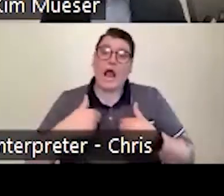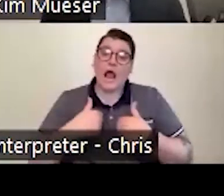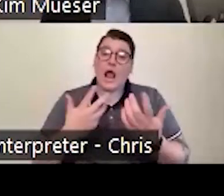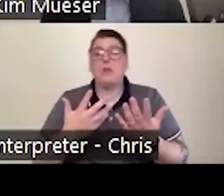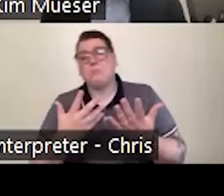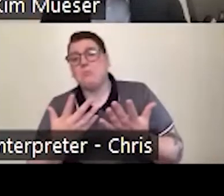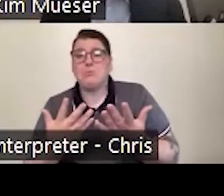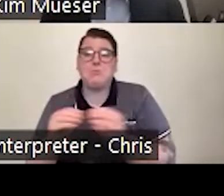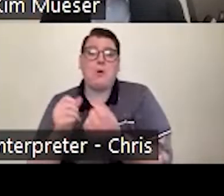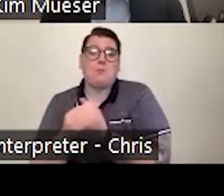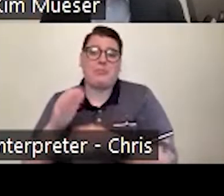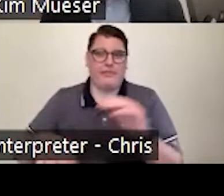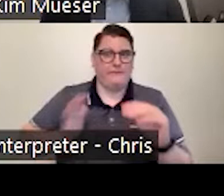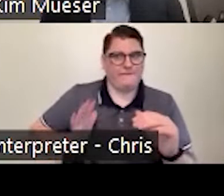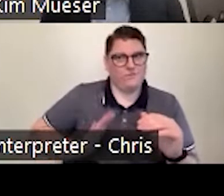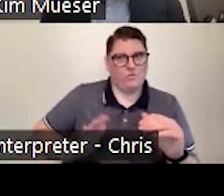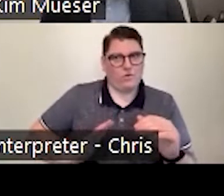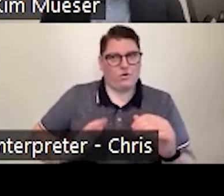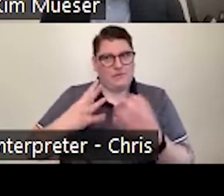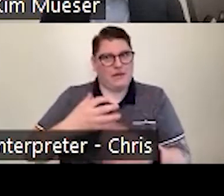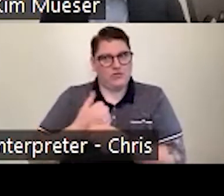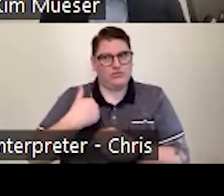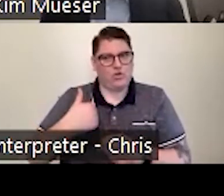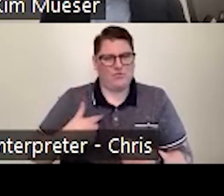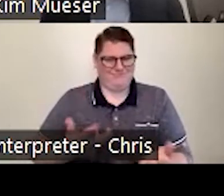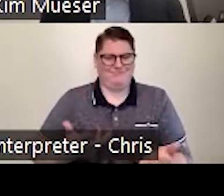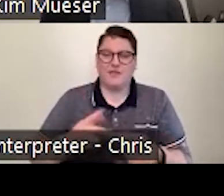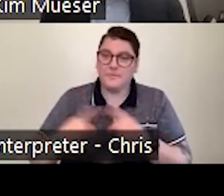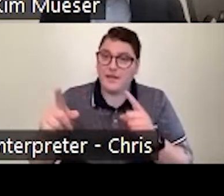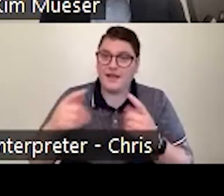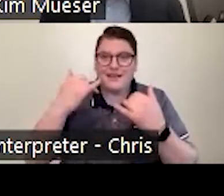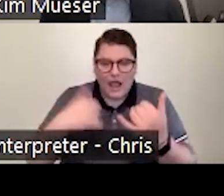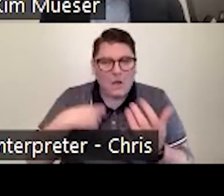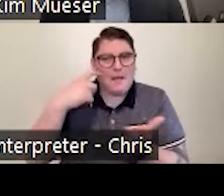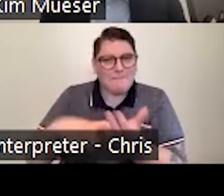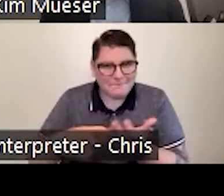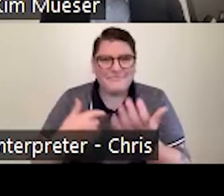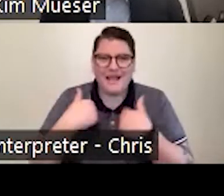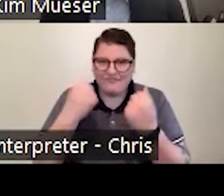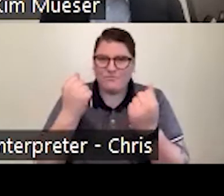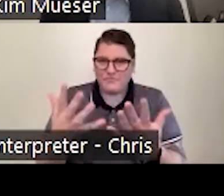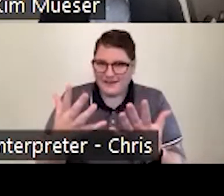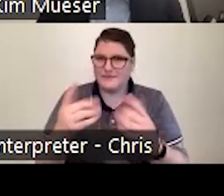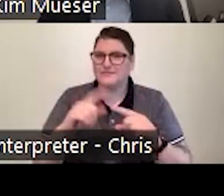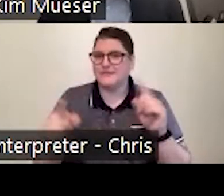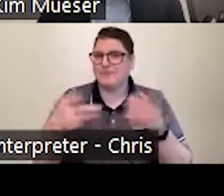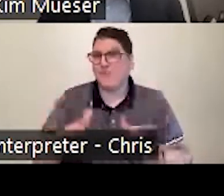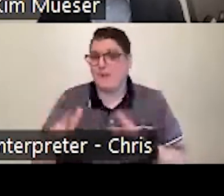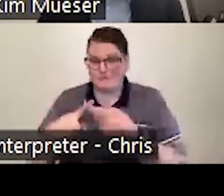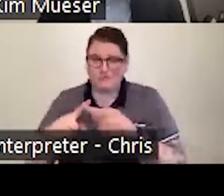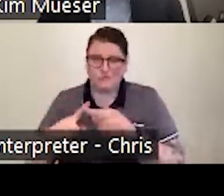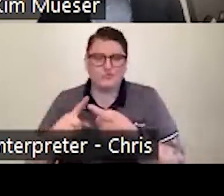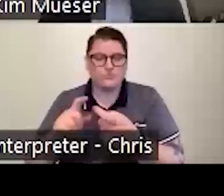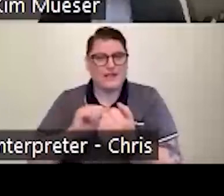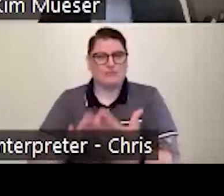I used to be, as I was many years ago. I now think that there's many, many different routes to the treatment of traumatic experiences.